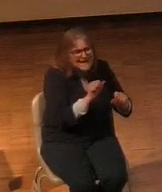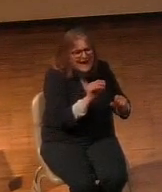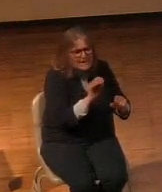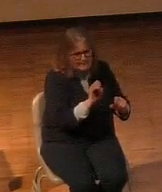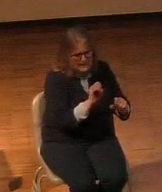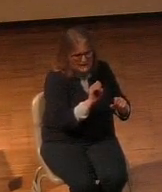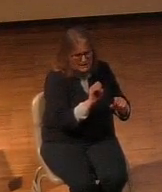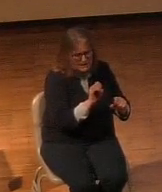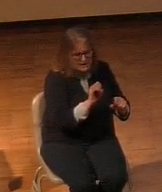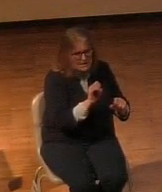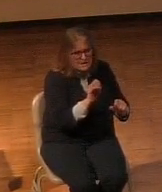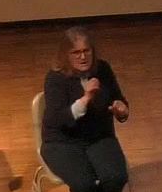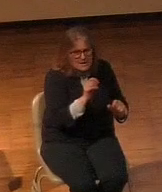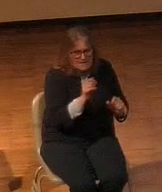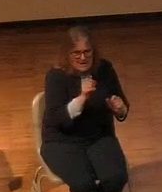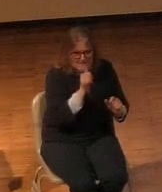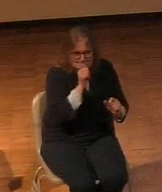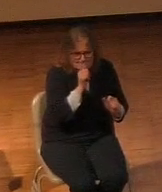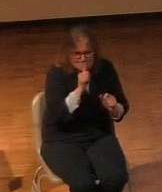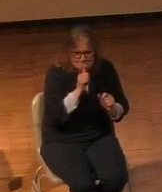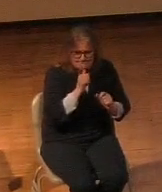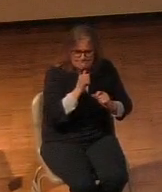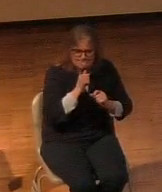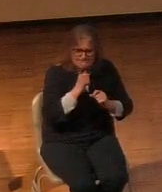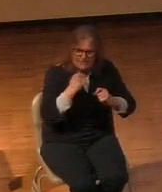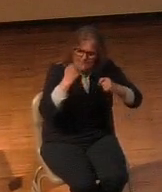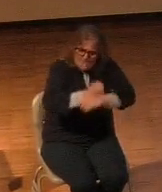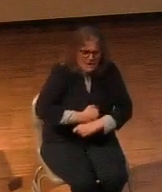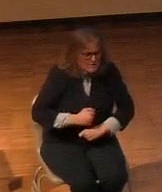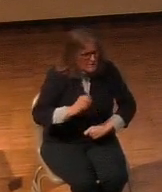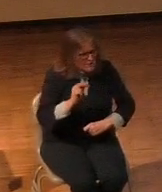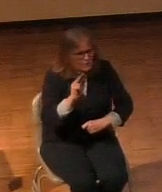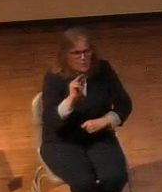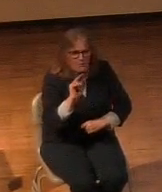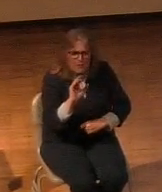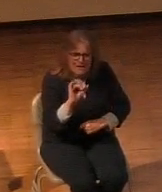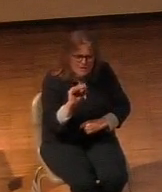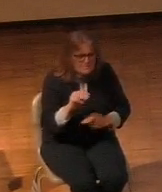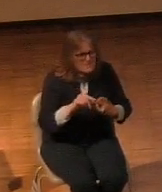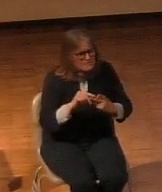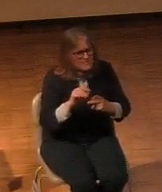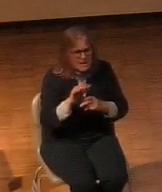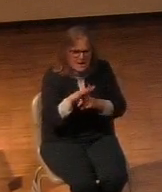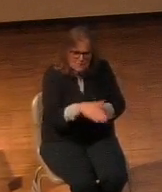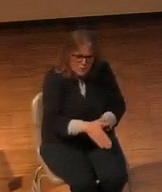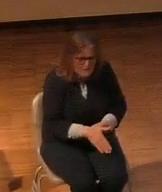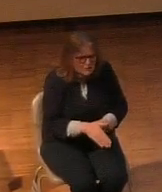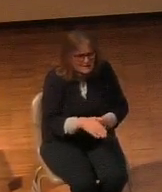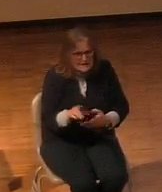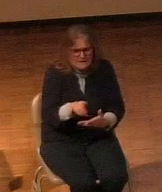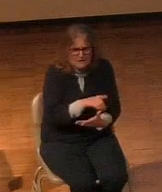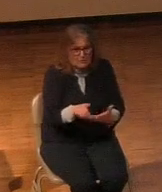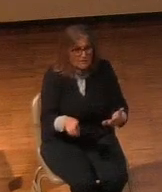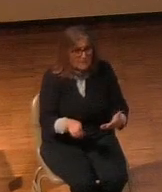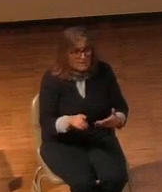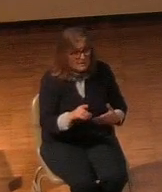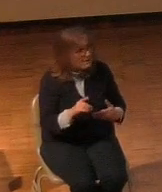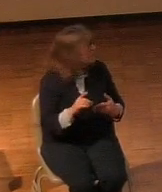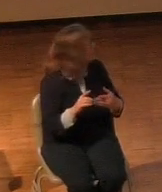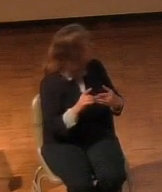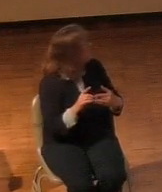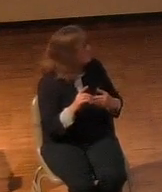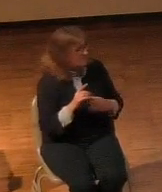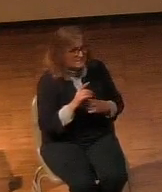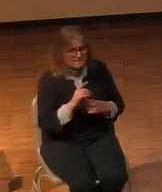Endurance against racism and other forms of oppression and discrimination. Teaching as it delights, because